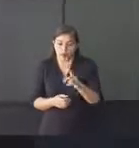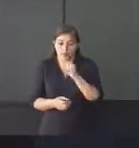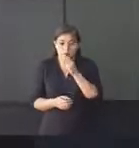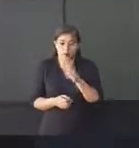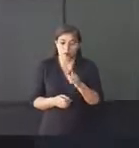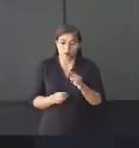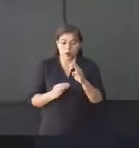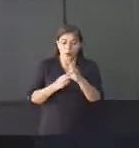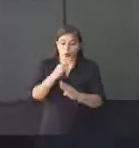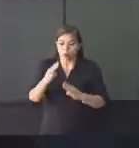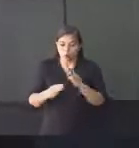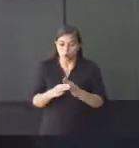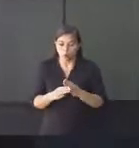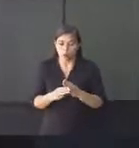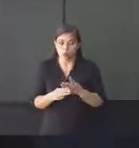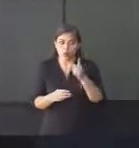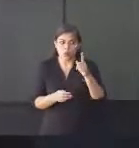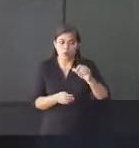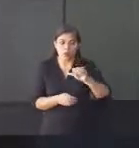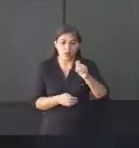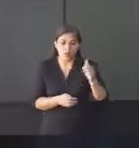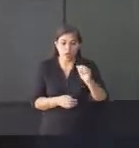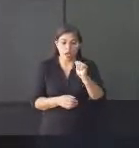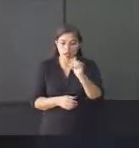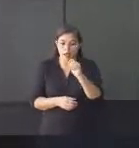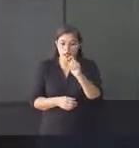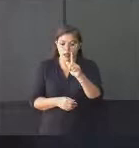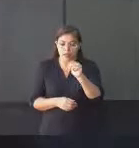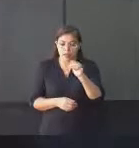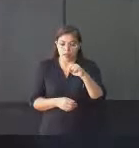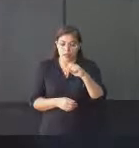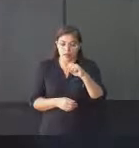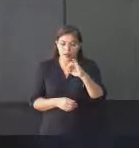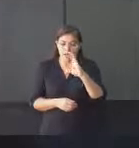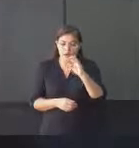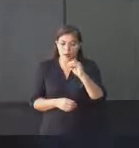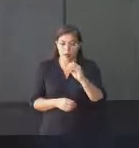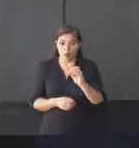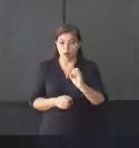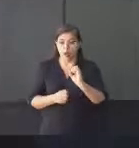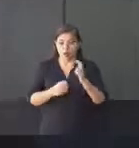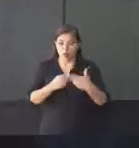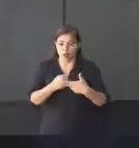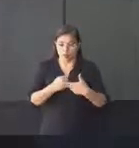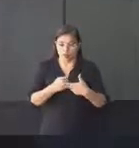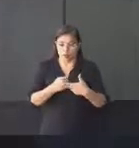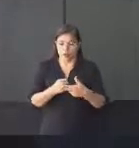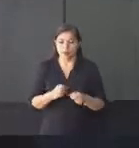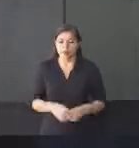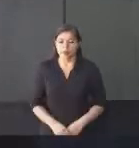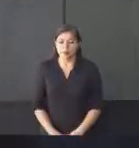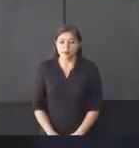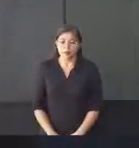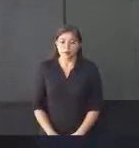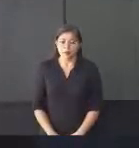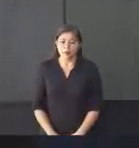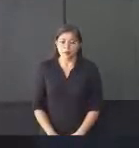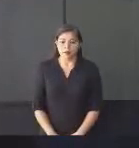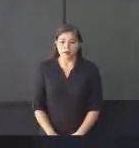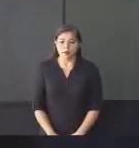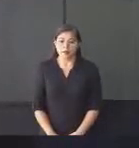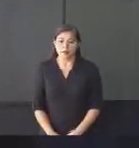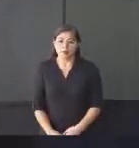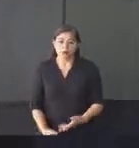to a different place in the world, a different reality, which is just at the other side of the Atlantic. We are going to travel to Europe